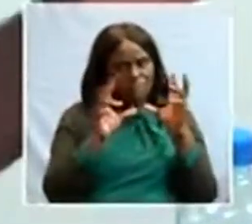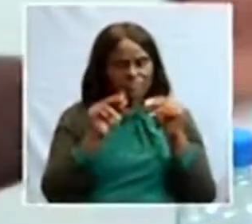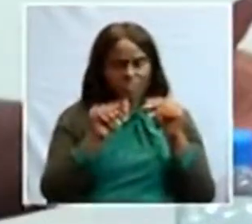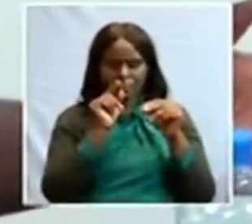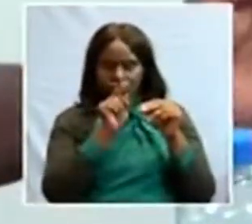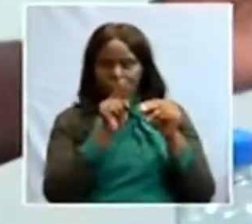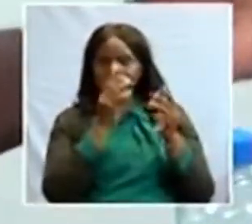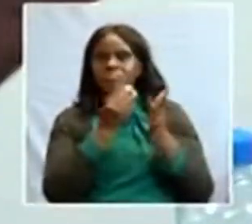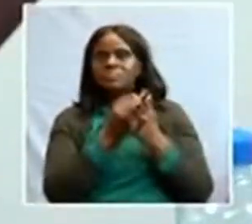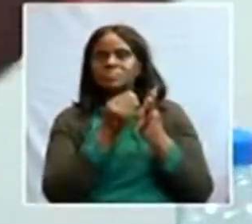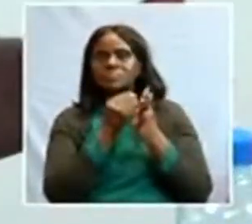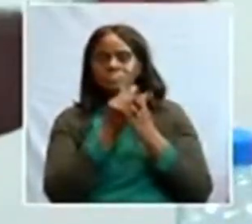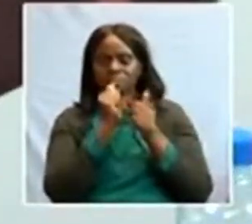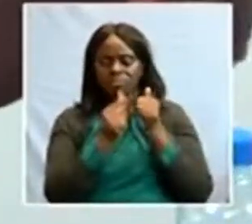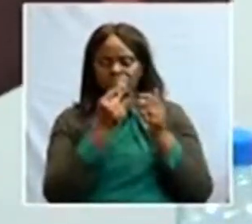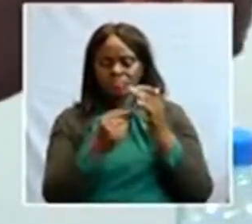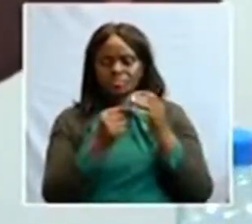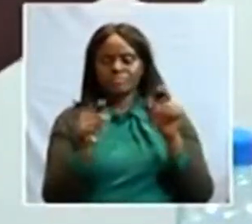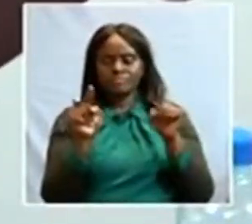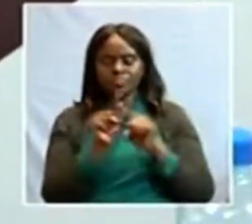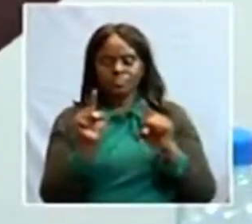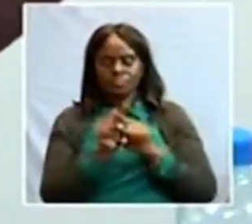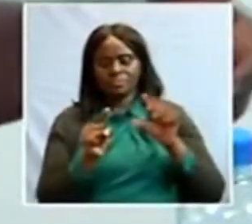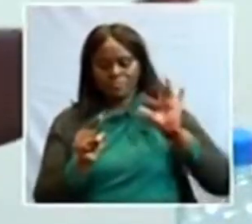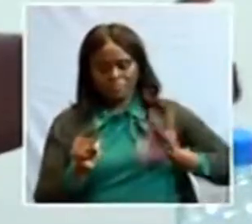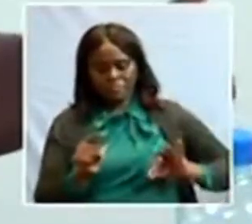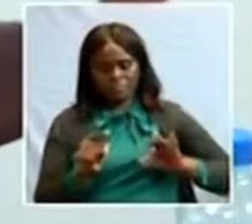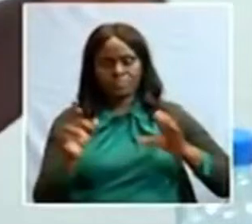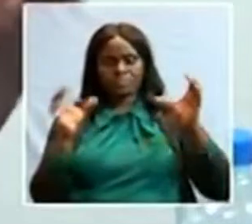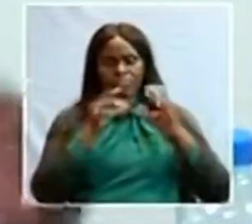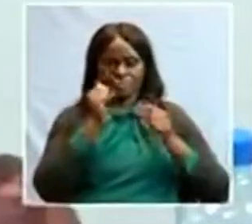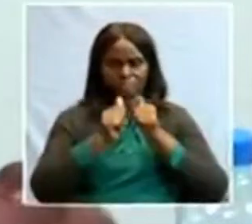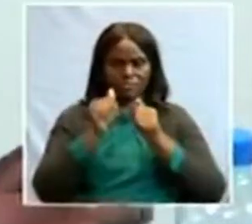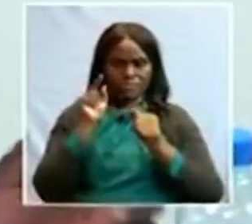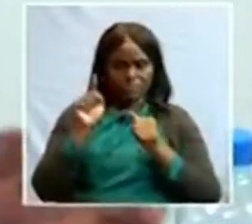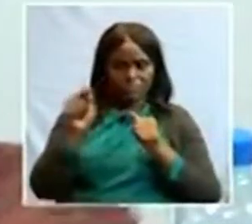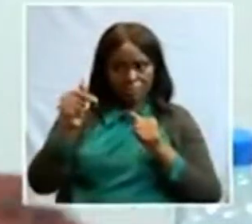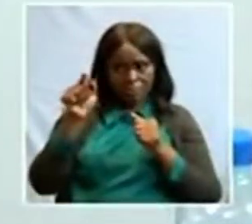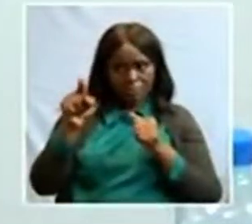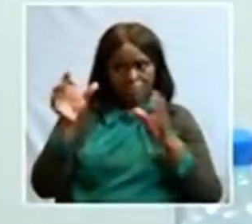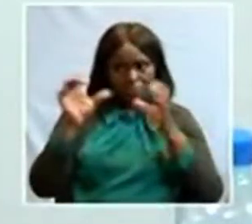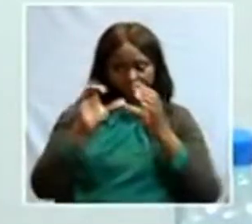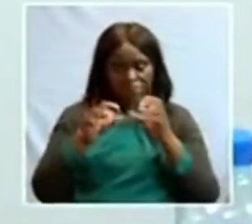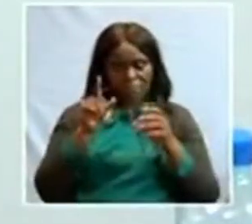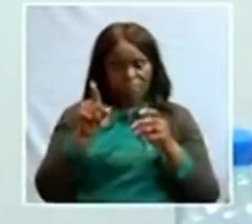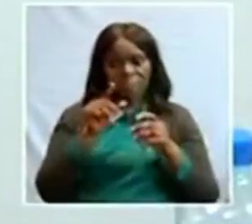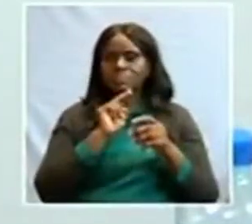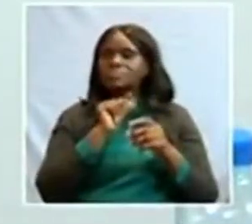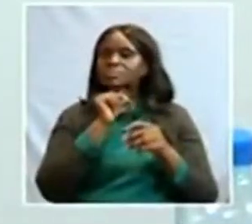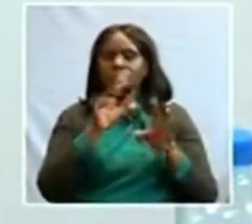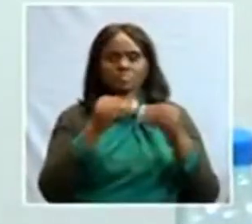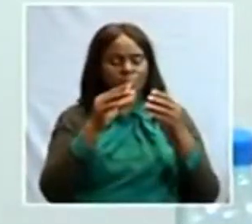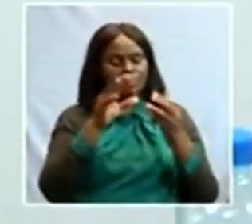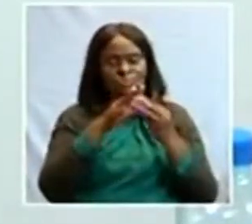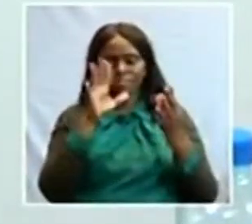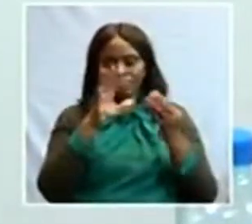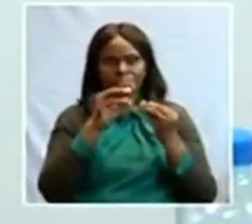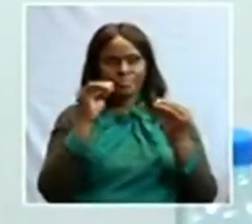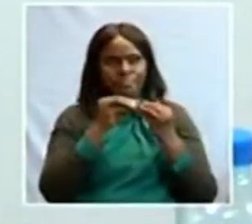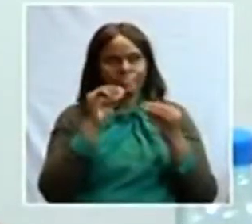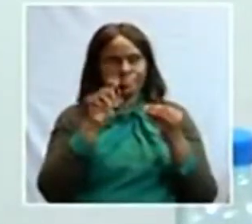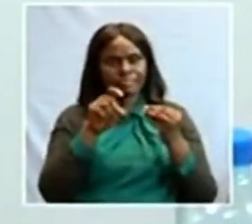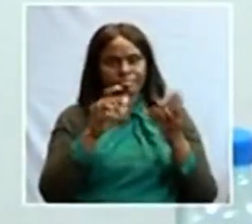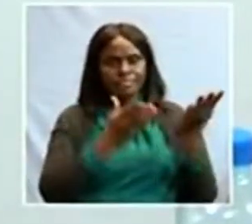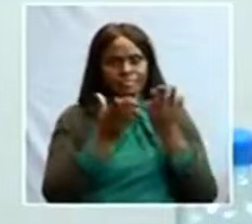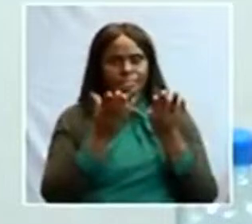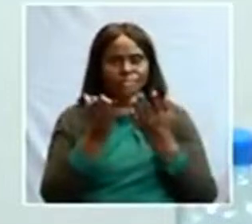is money which is meant to benefit the community because you as a council were not providing the much needed services.